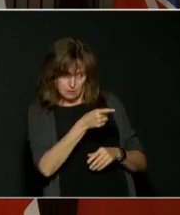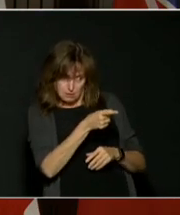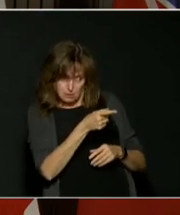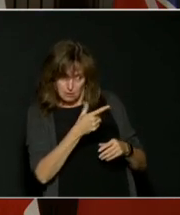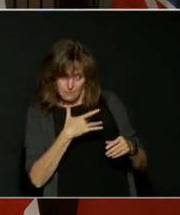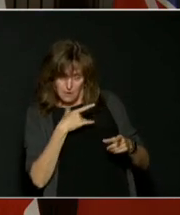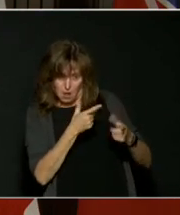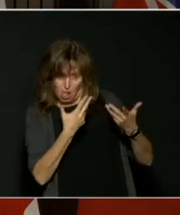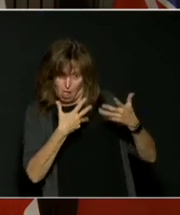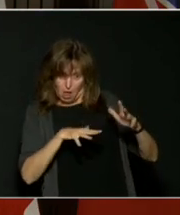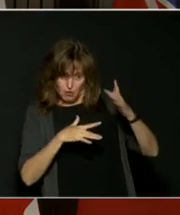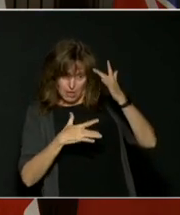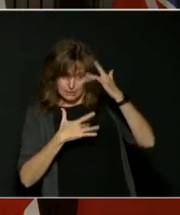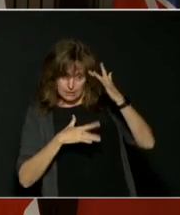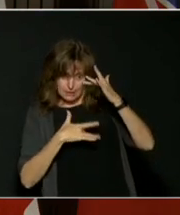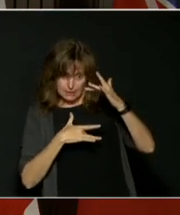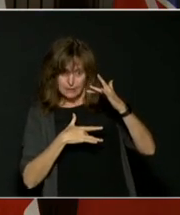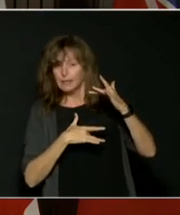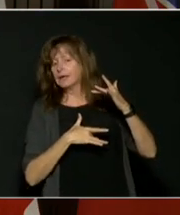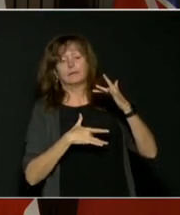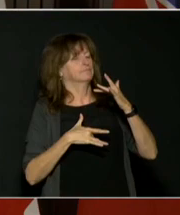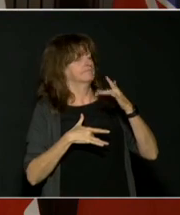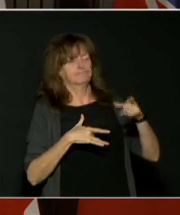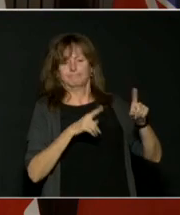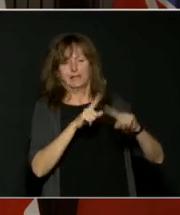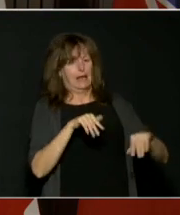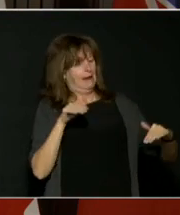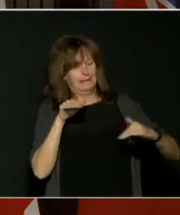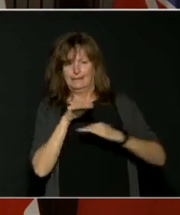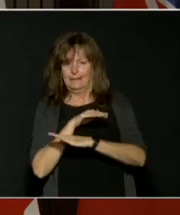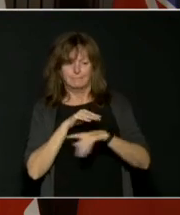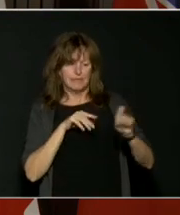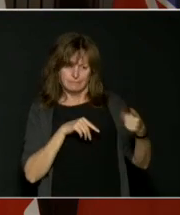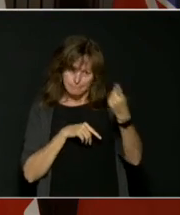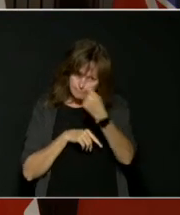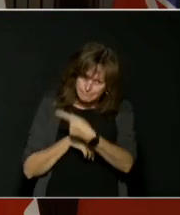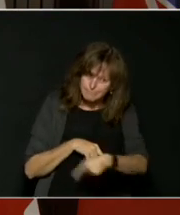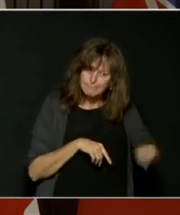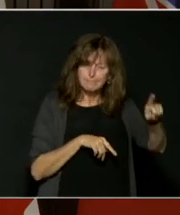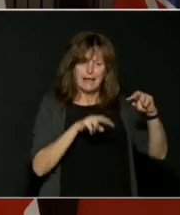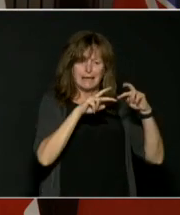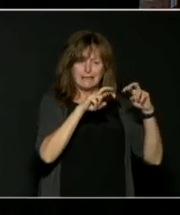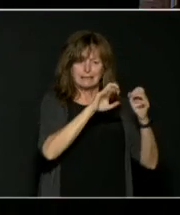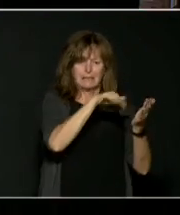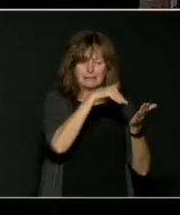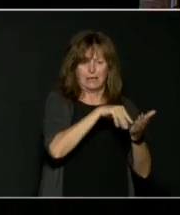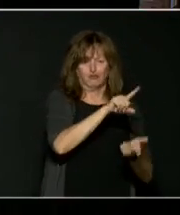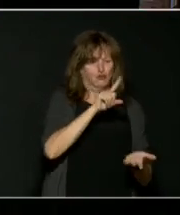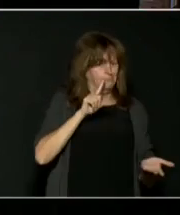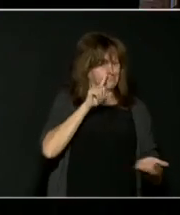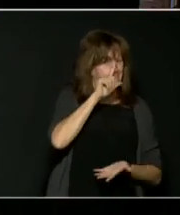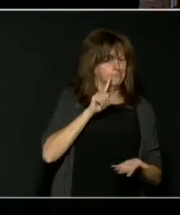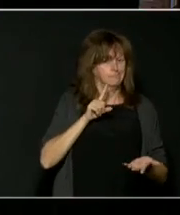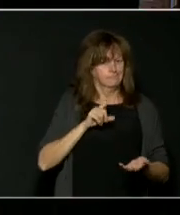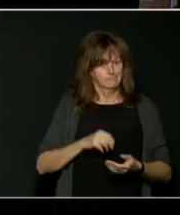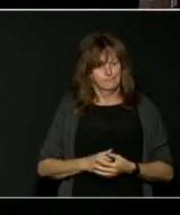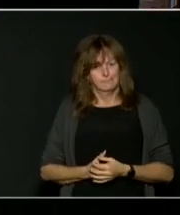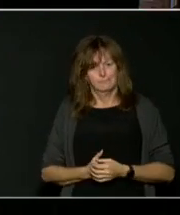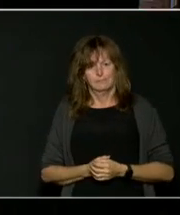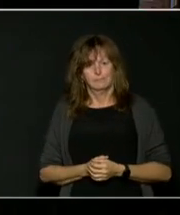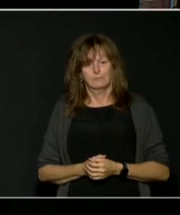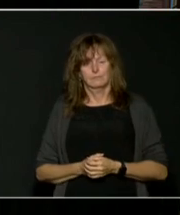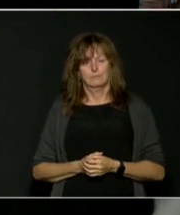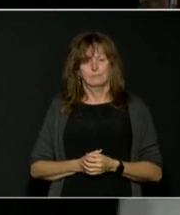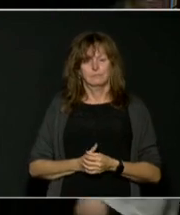be instructed to go to an assessment center instead of the pharmacy. Thank you. Follow-up?